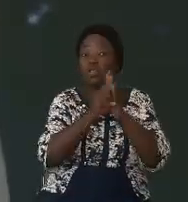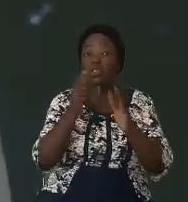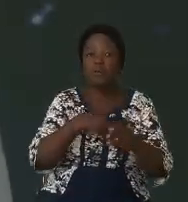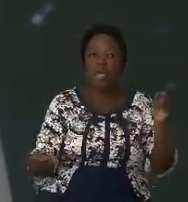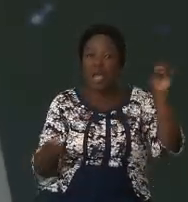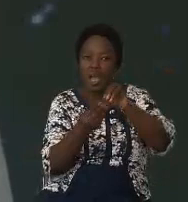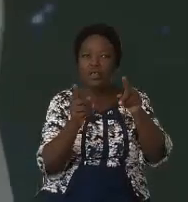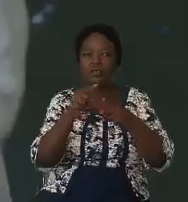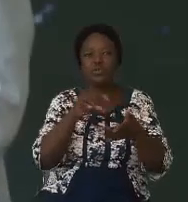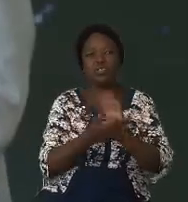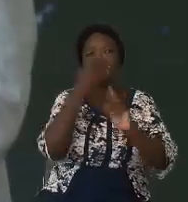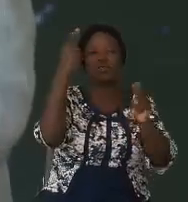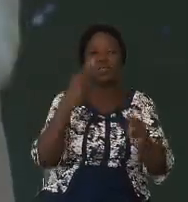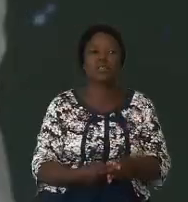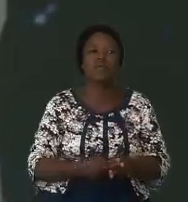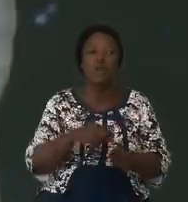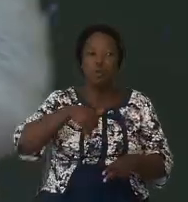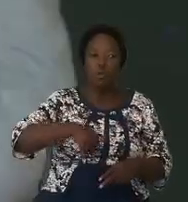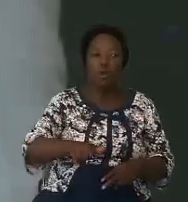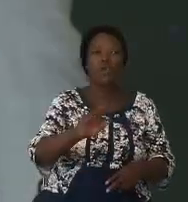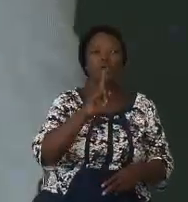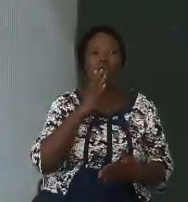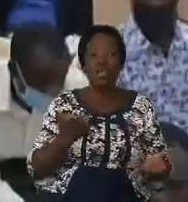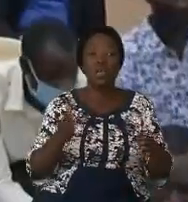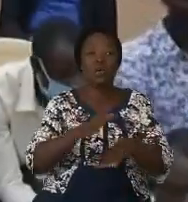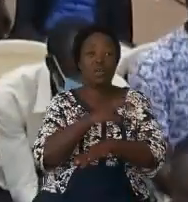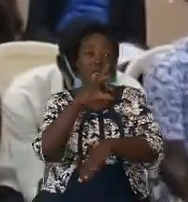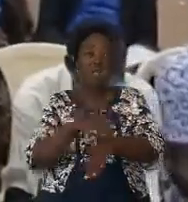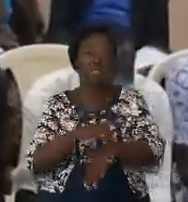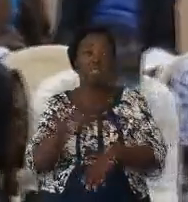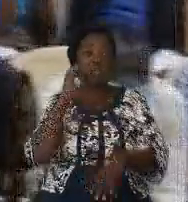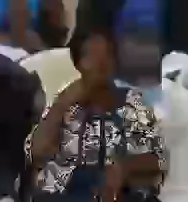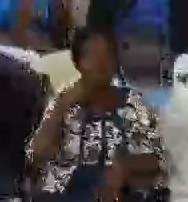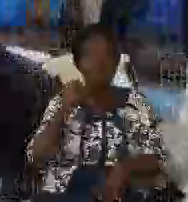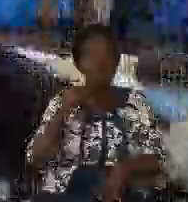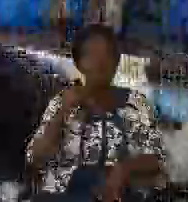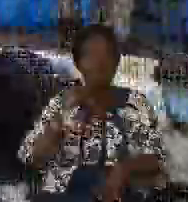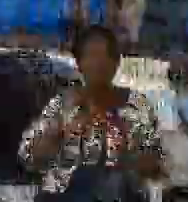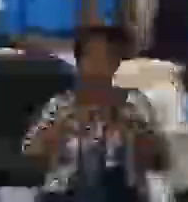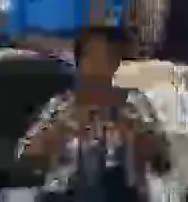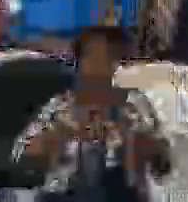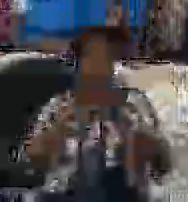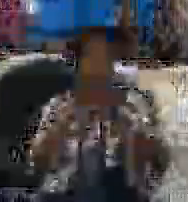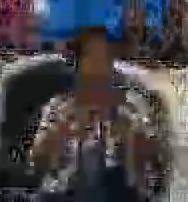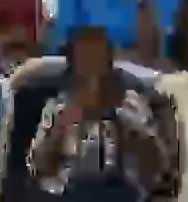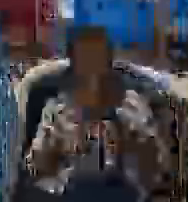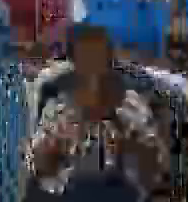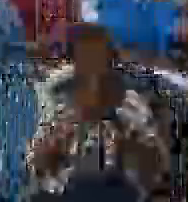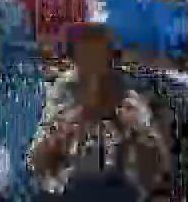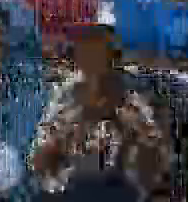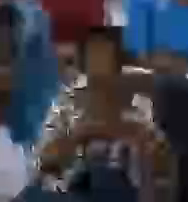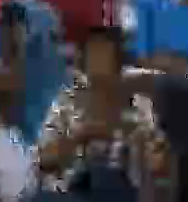shall be added unto you in Jesus' name. While you are here on earth, he says